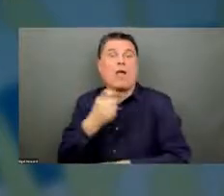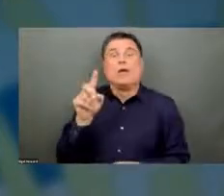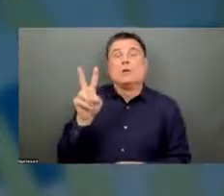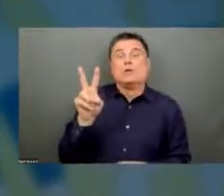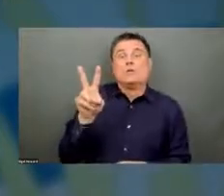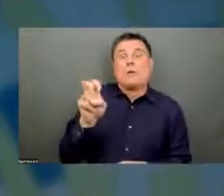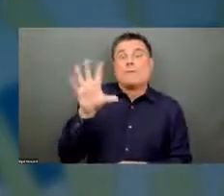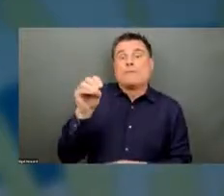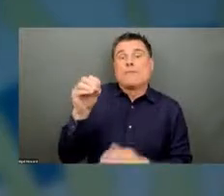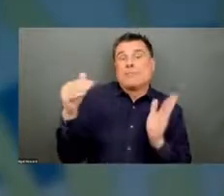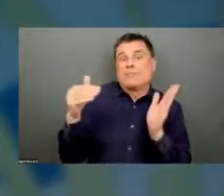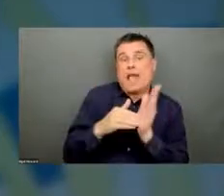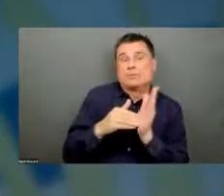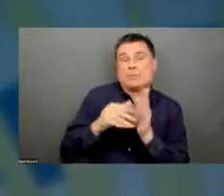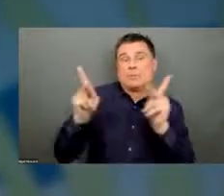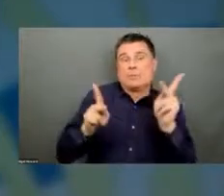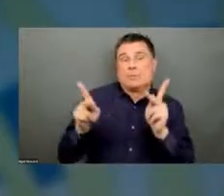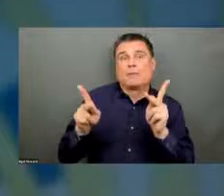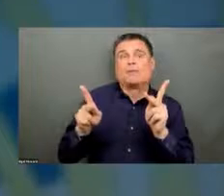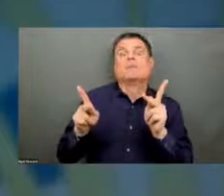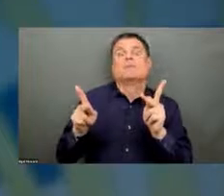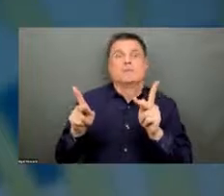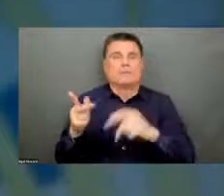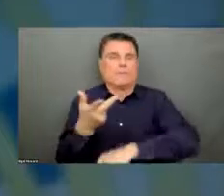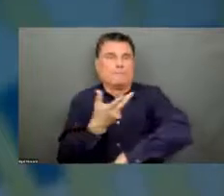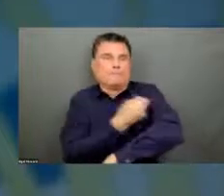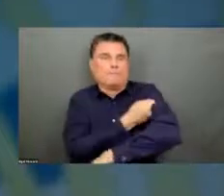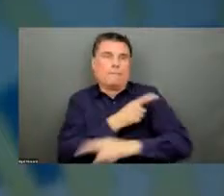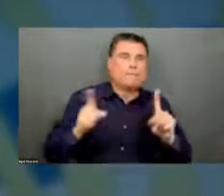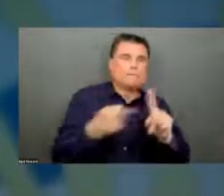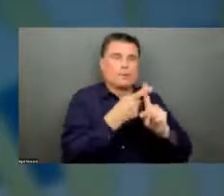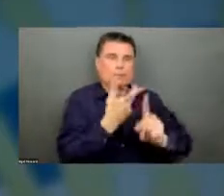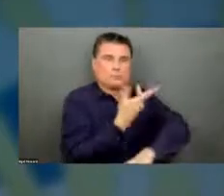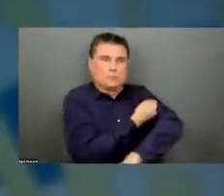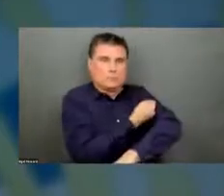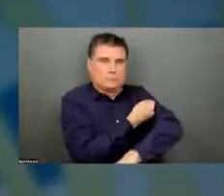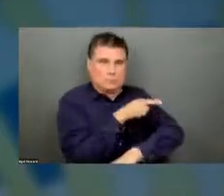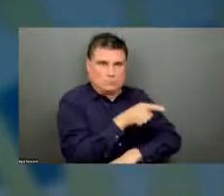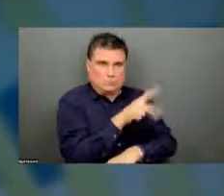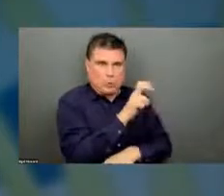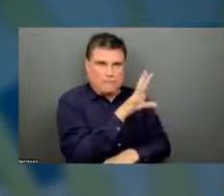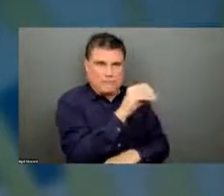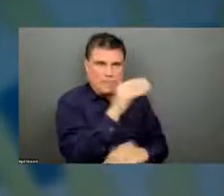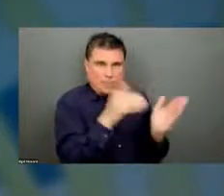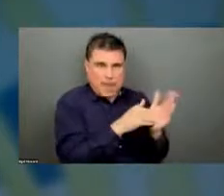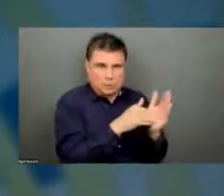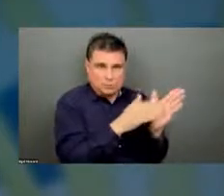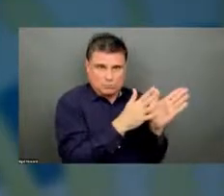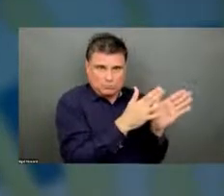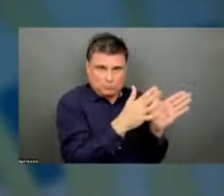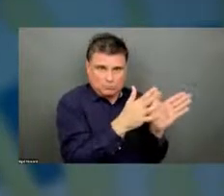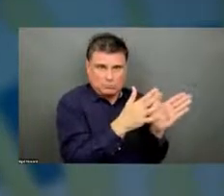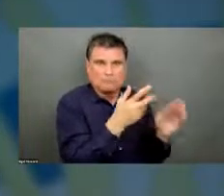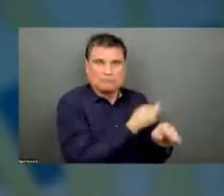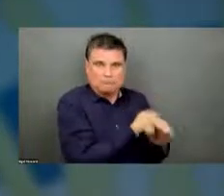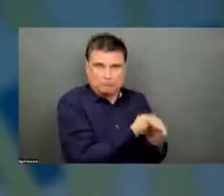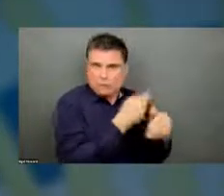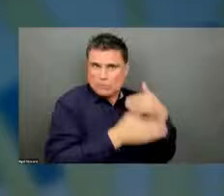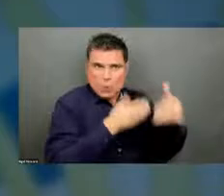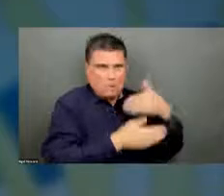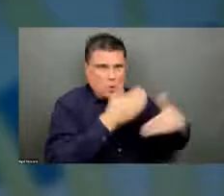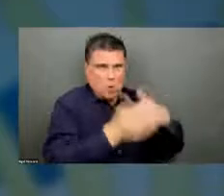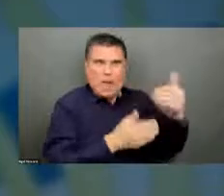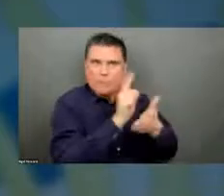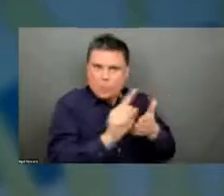single dose. Though that protection takes time, takes several weeks, but we know from the information from